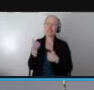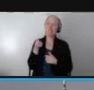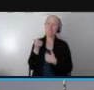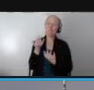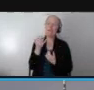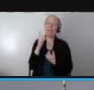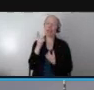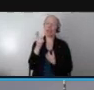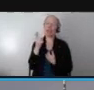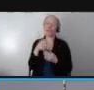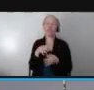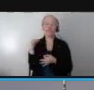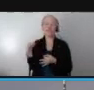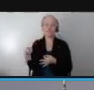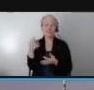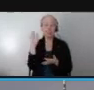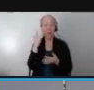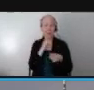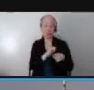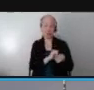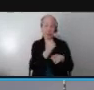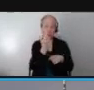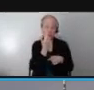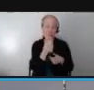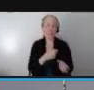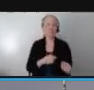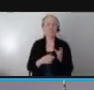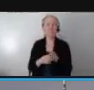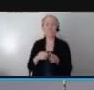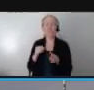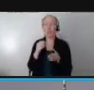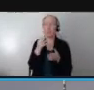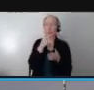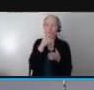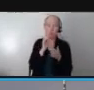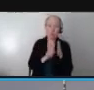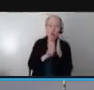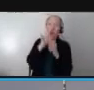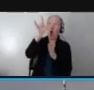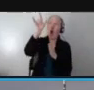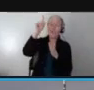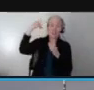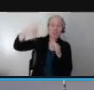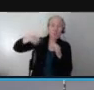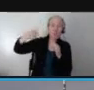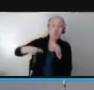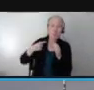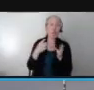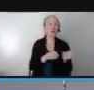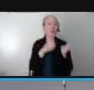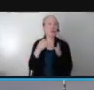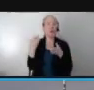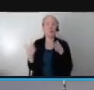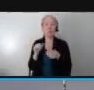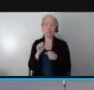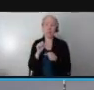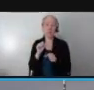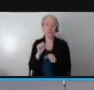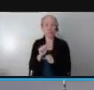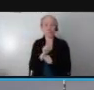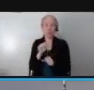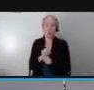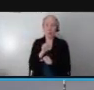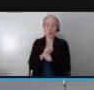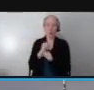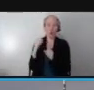It could be due to training. It could be due to spaceflight, which is coming up. It could be due to certain occupational exposures, which, you know,